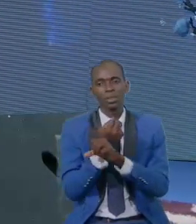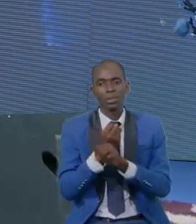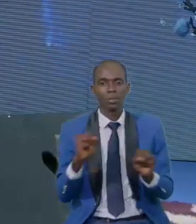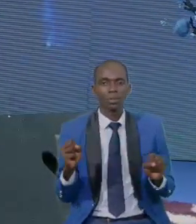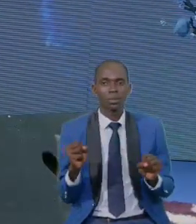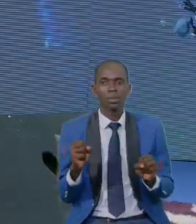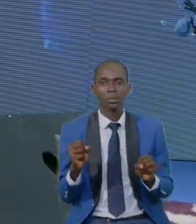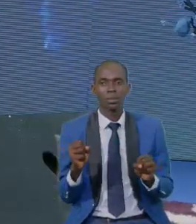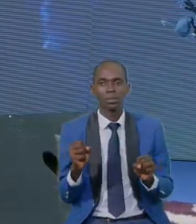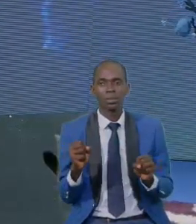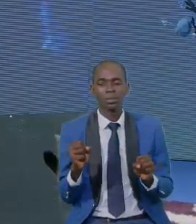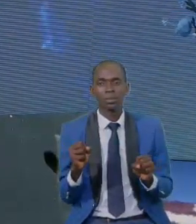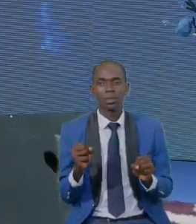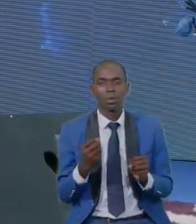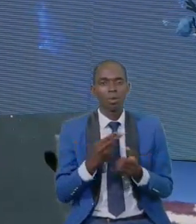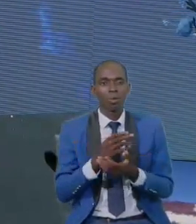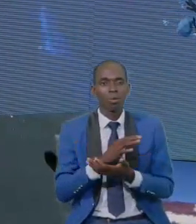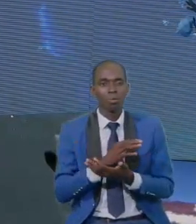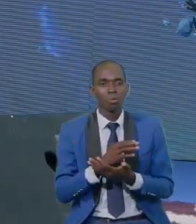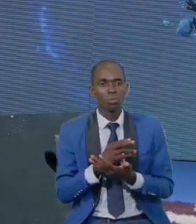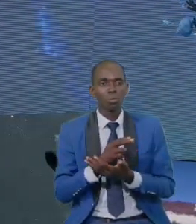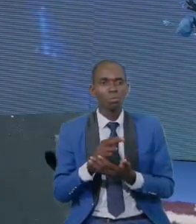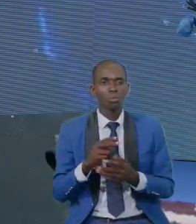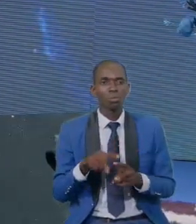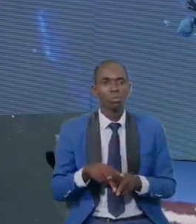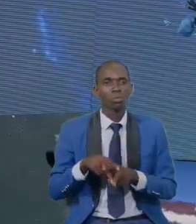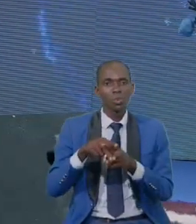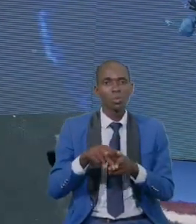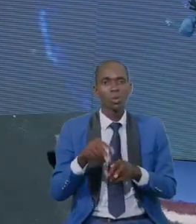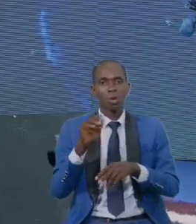Lowly and riding upon an ass.